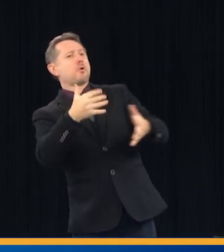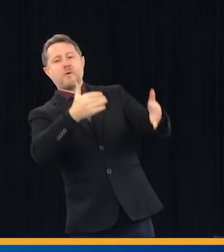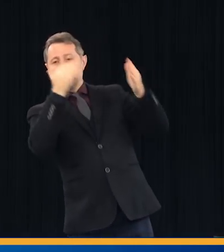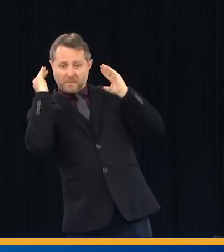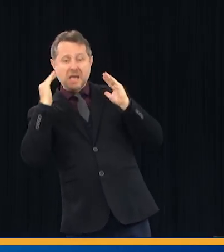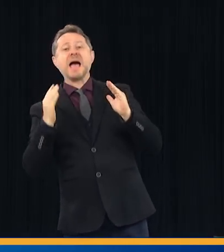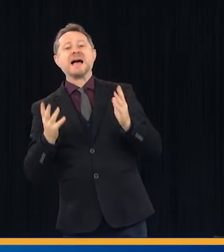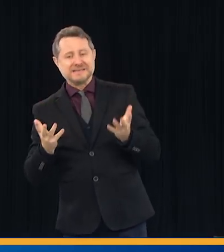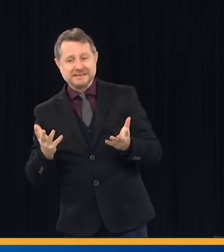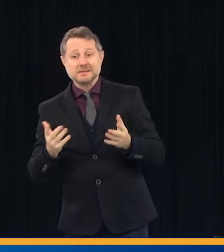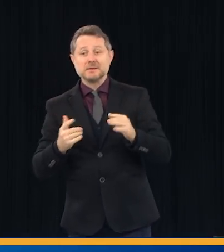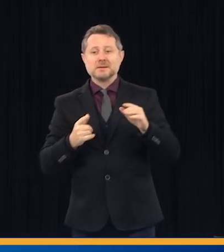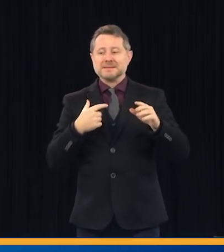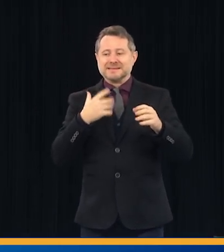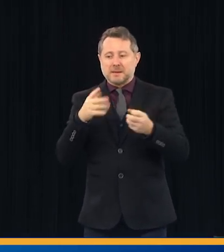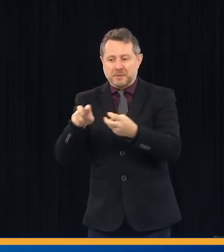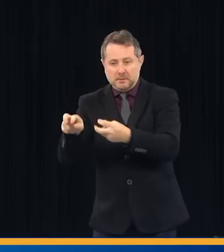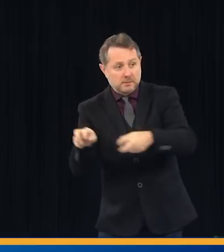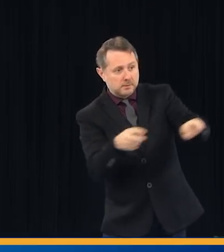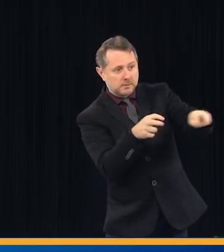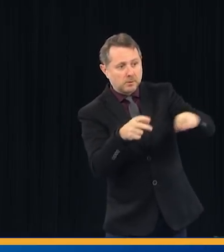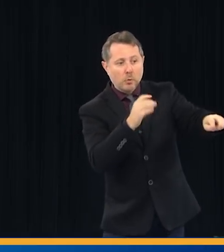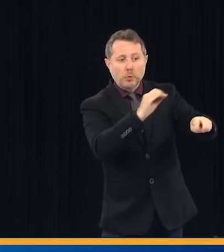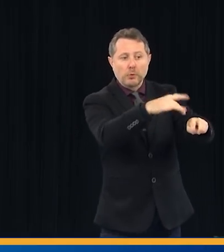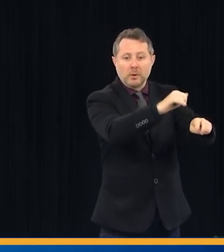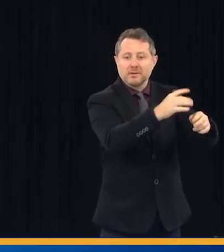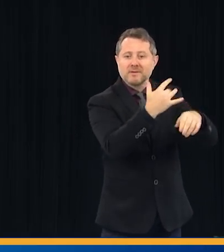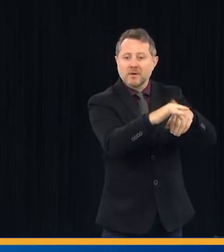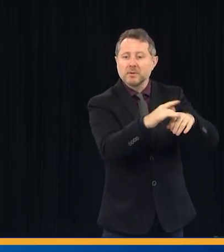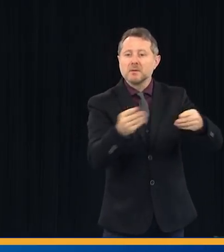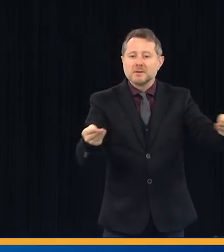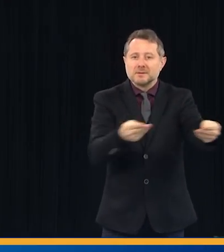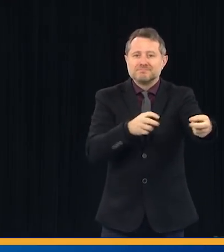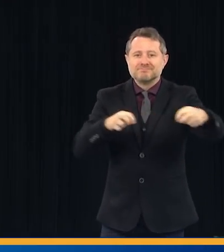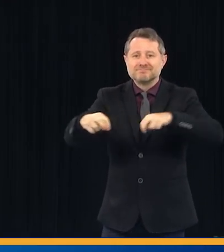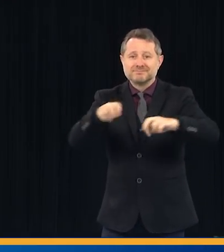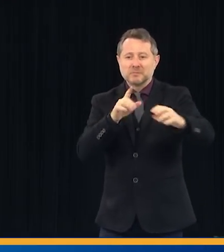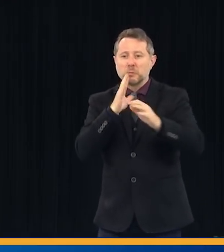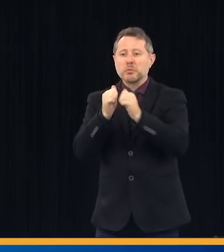shift, cooperate, plan as a local health system.